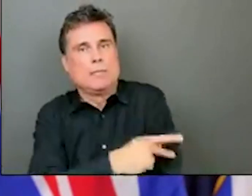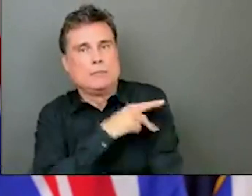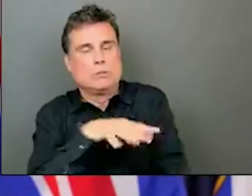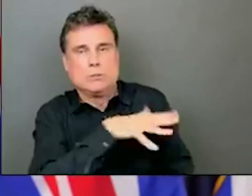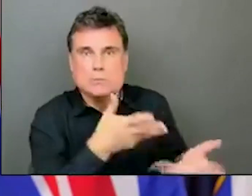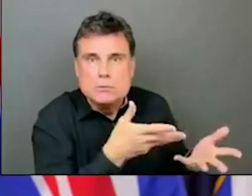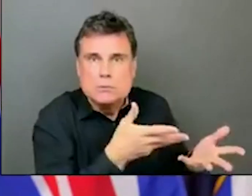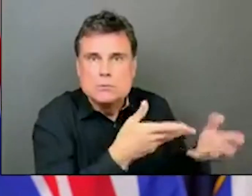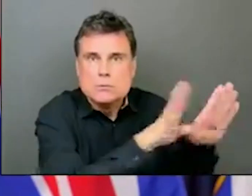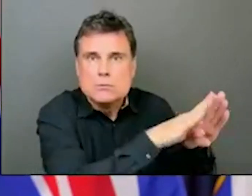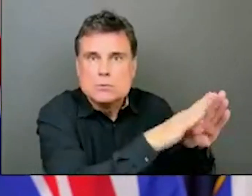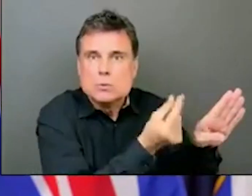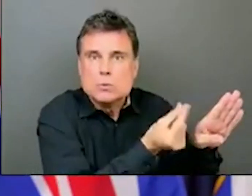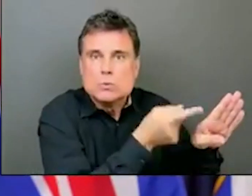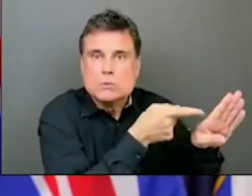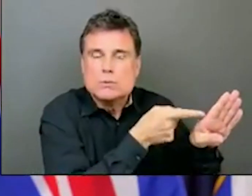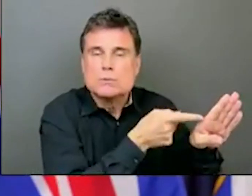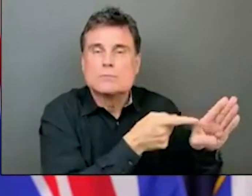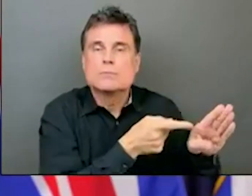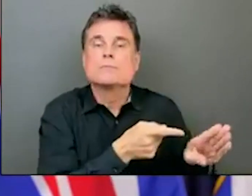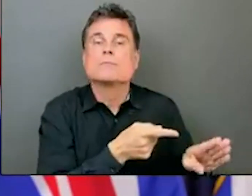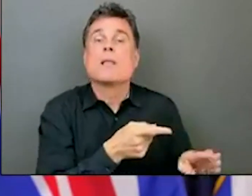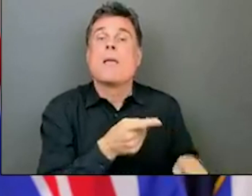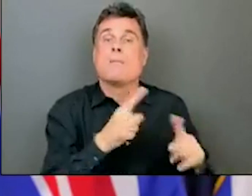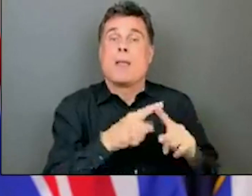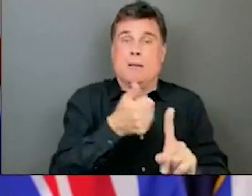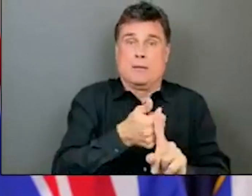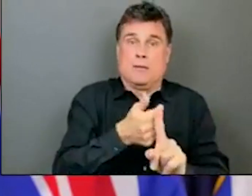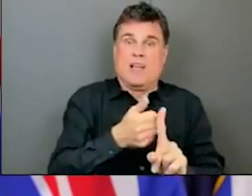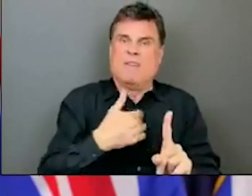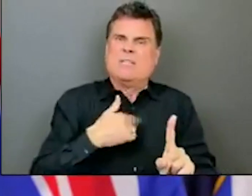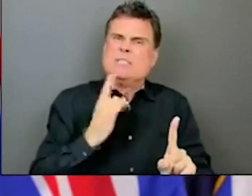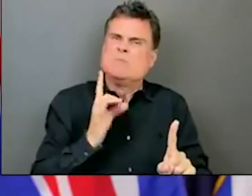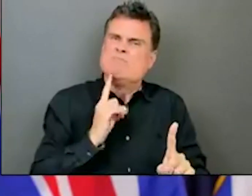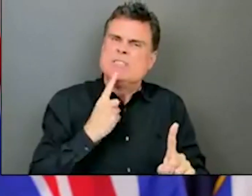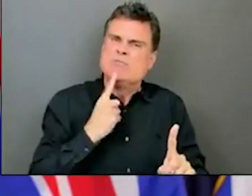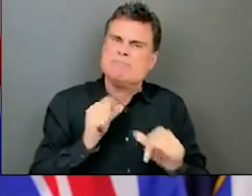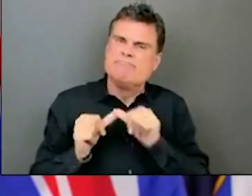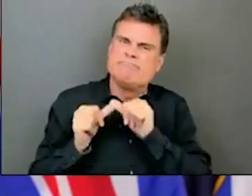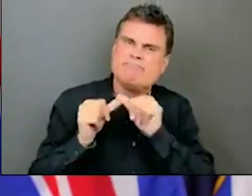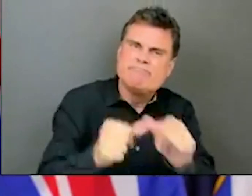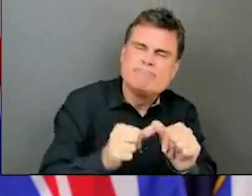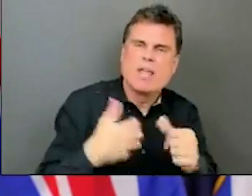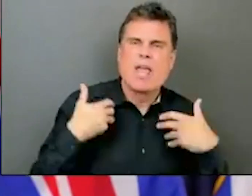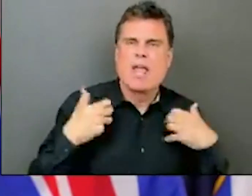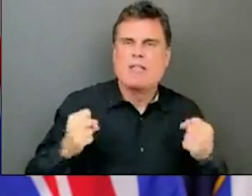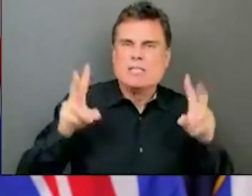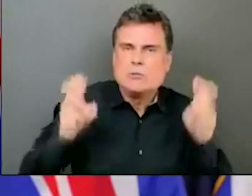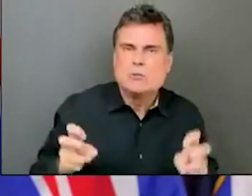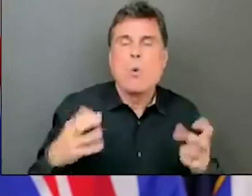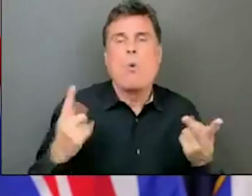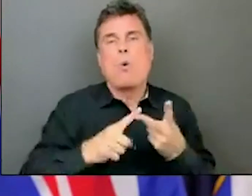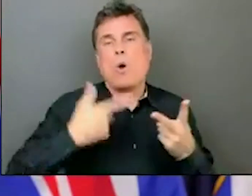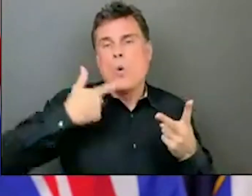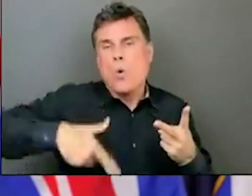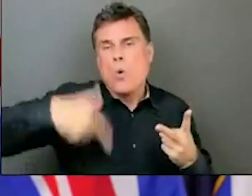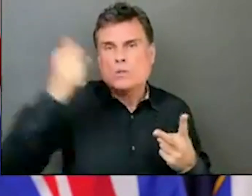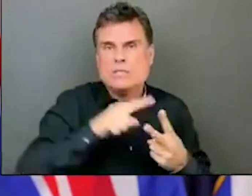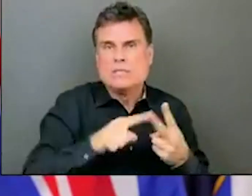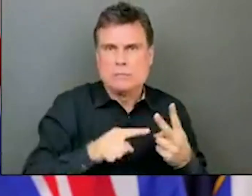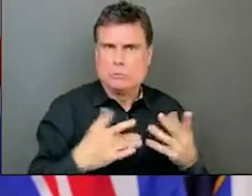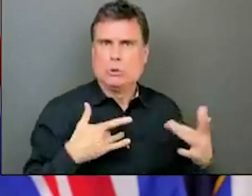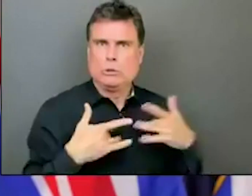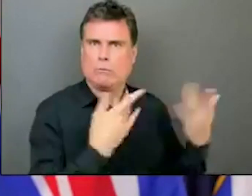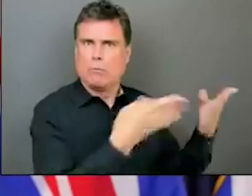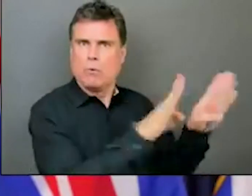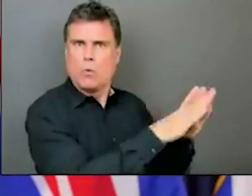people, particularly people with chronic diseases who are older, who need healthcare services, and that's why we're doing a lot of work right now here